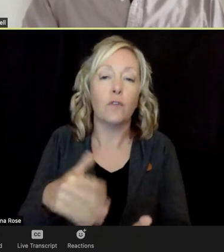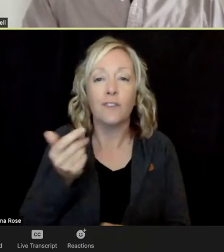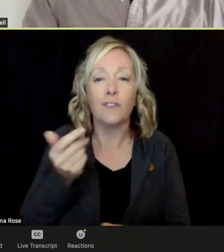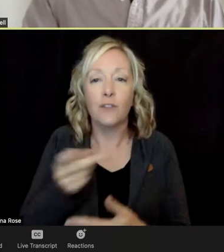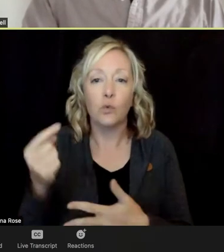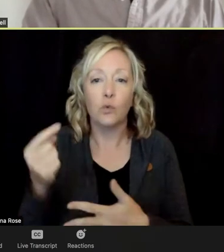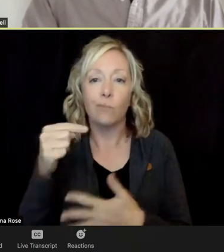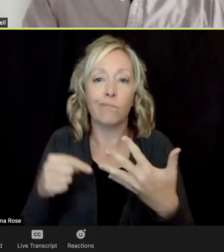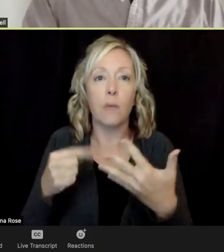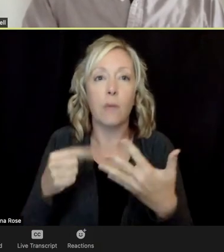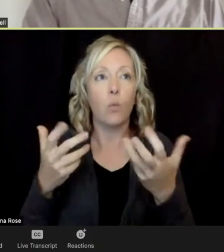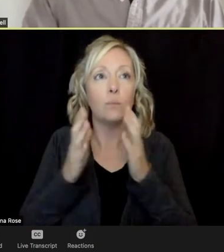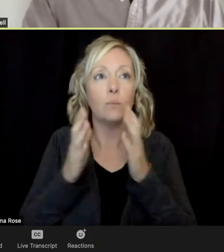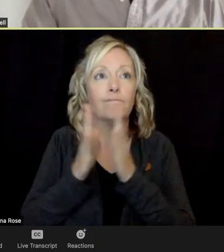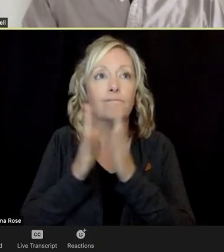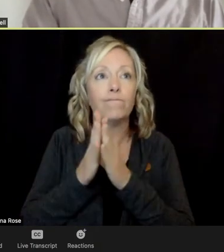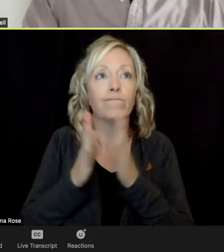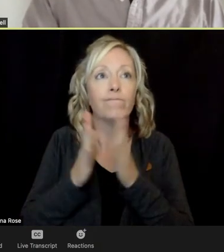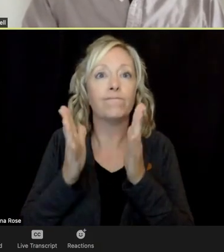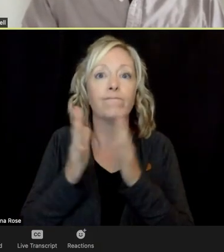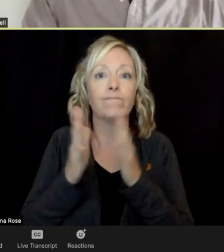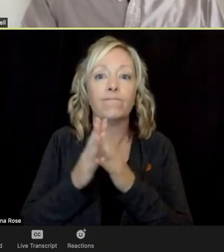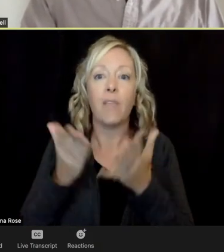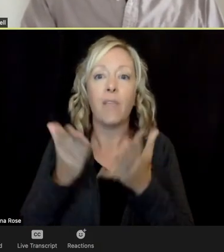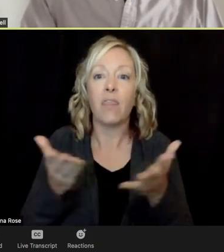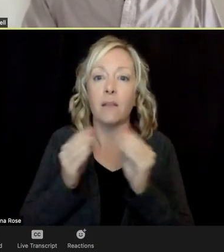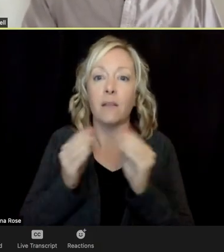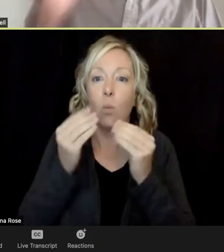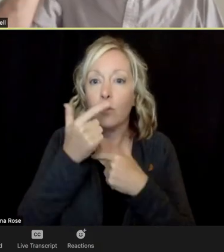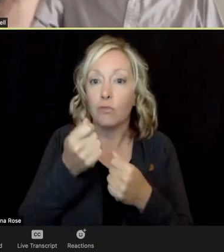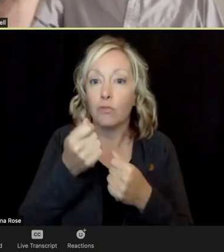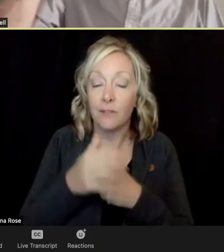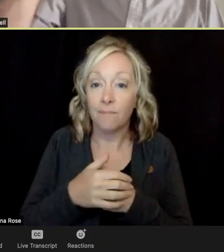more maybe things that might be more interesting for you.